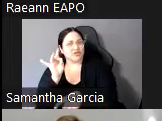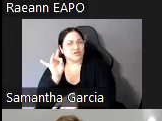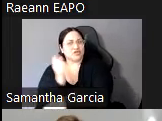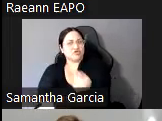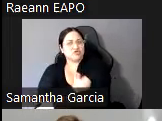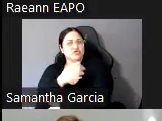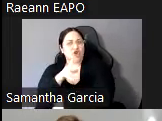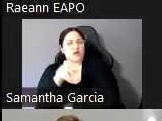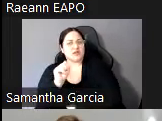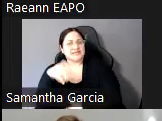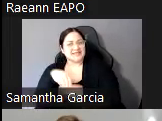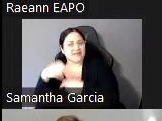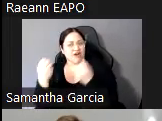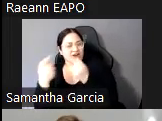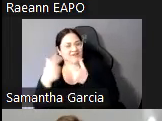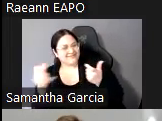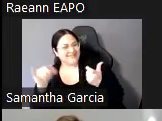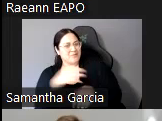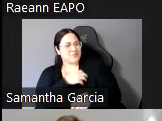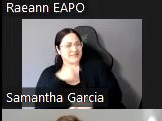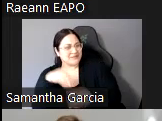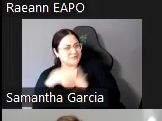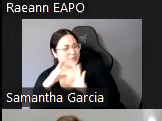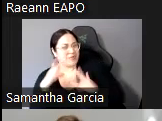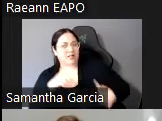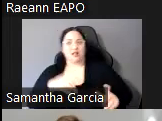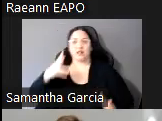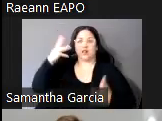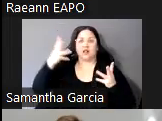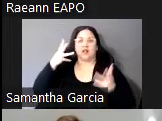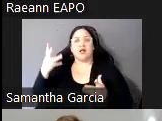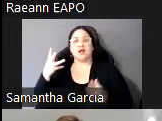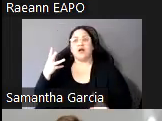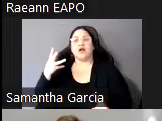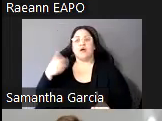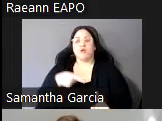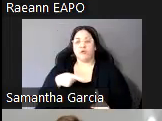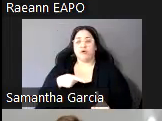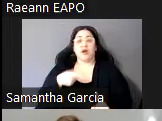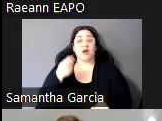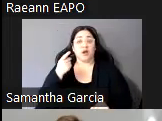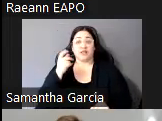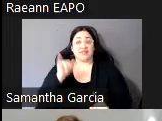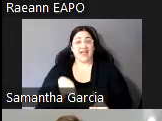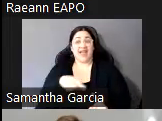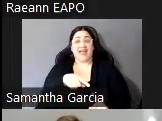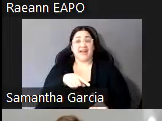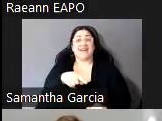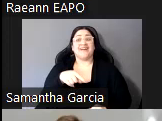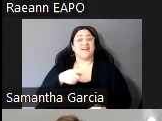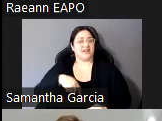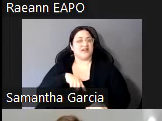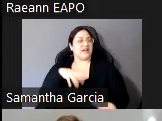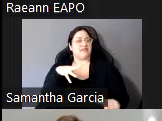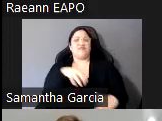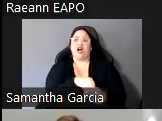ill. His brother had just died in a car accident. He was having to go through surgery. So it was just, this would have been the worst thing